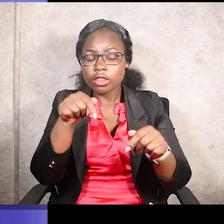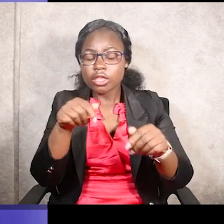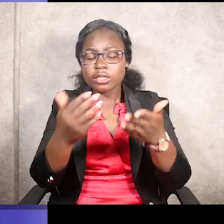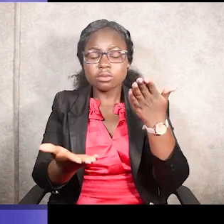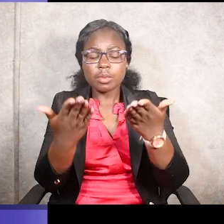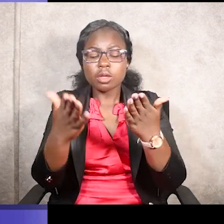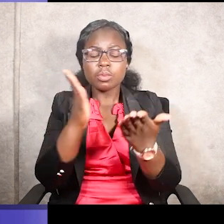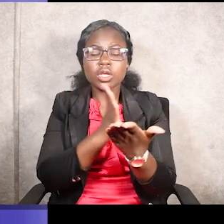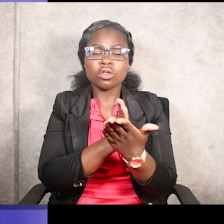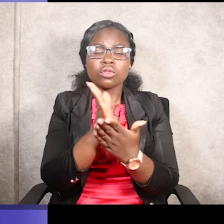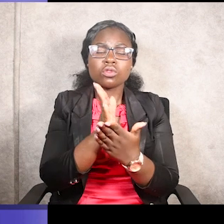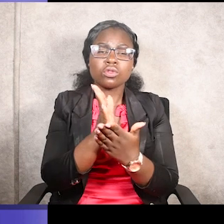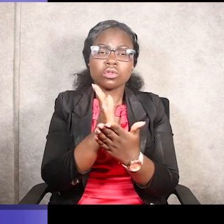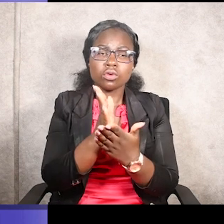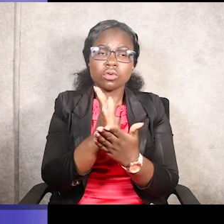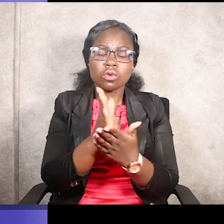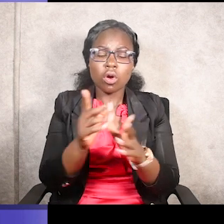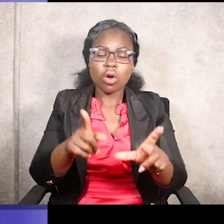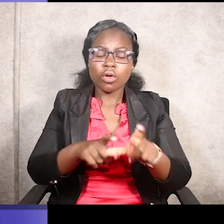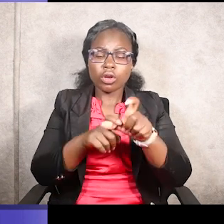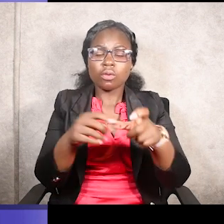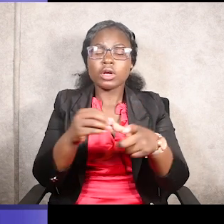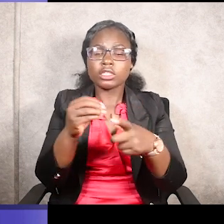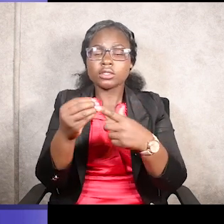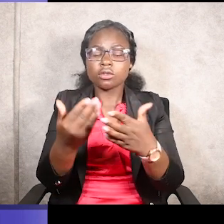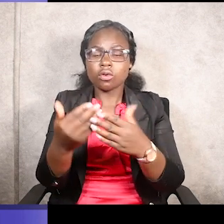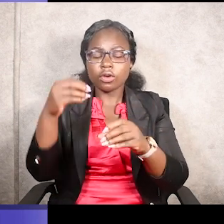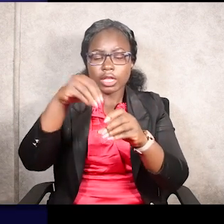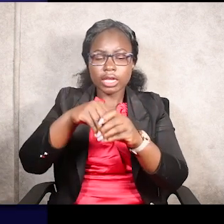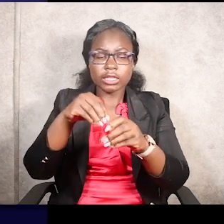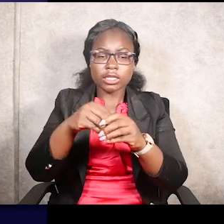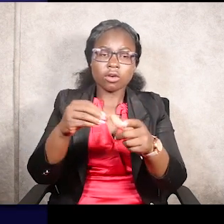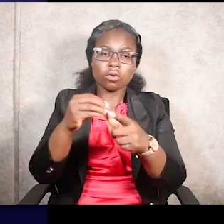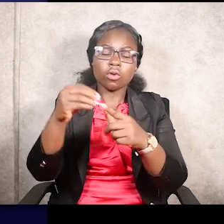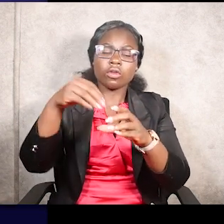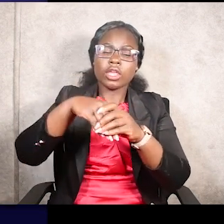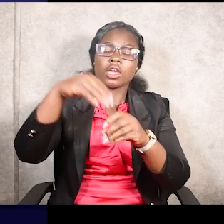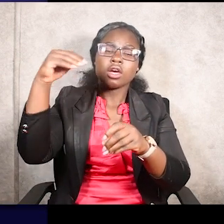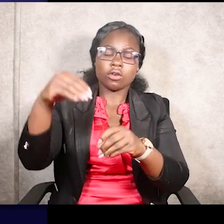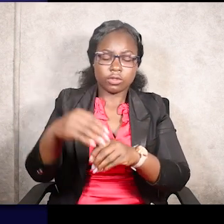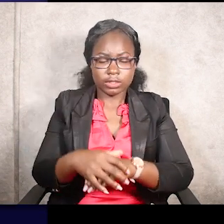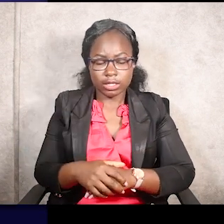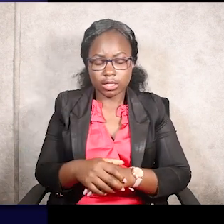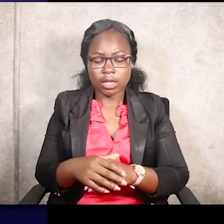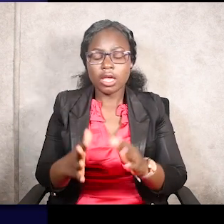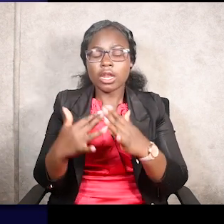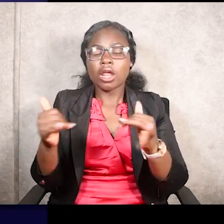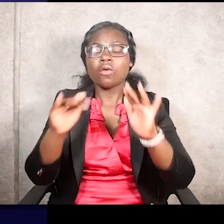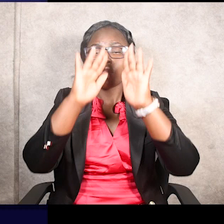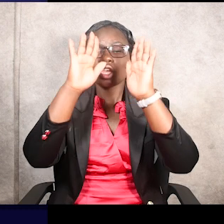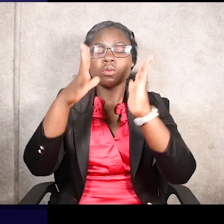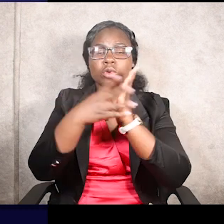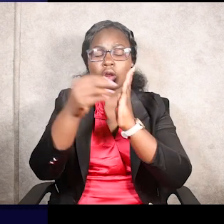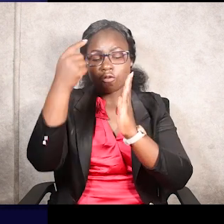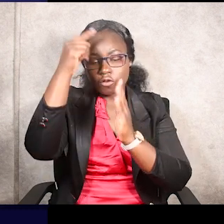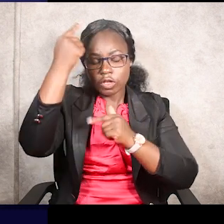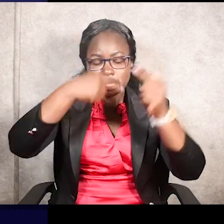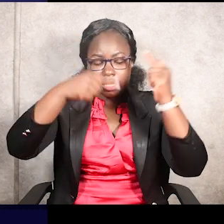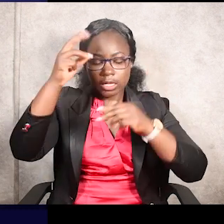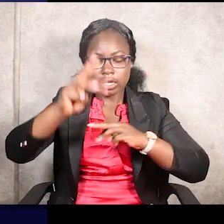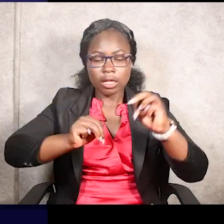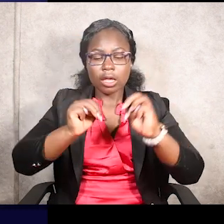be through external rewards or even internal rewards. The key skills for a successful manager: